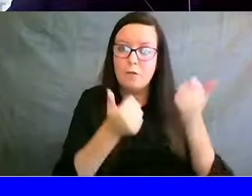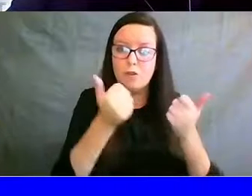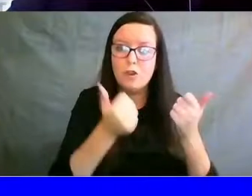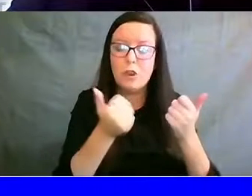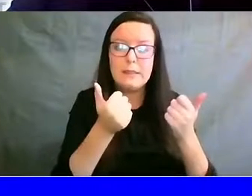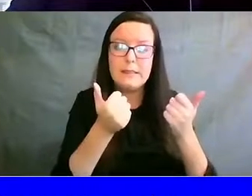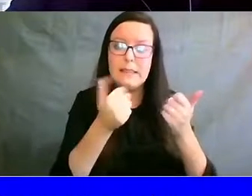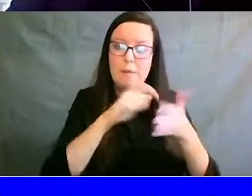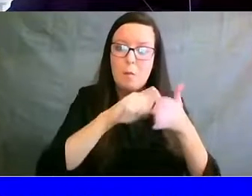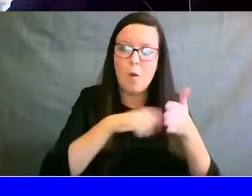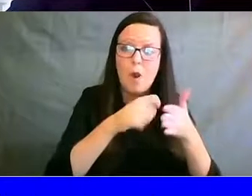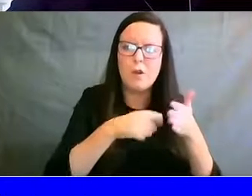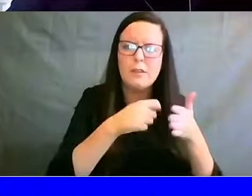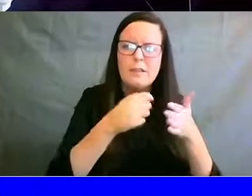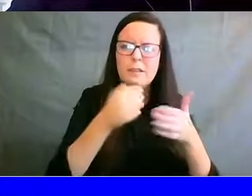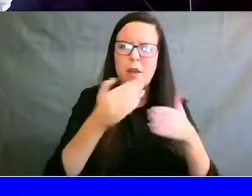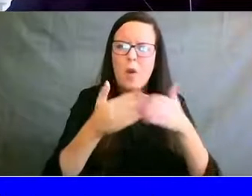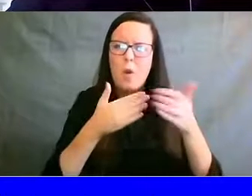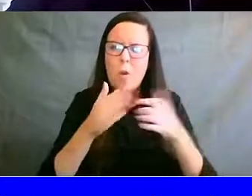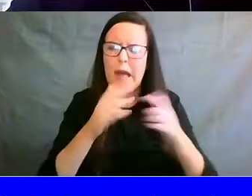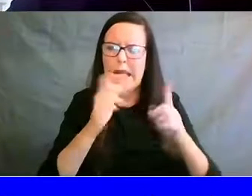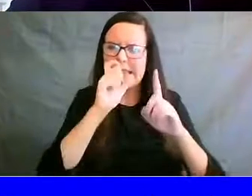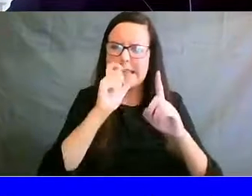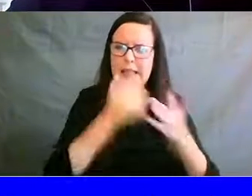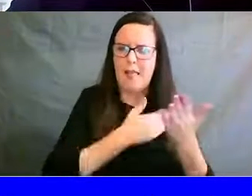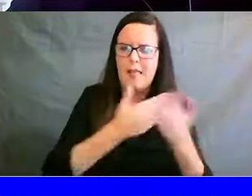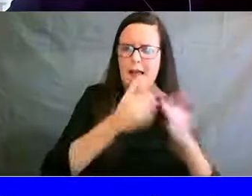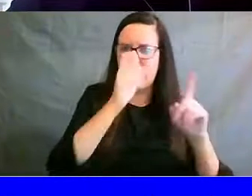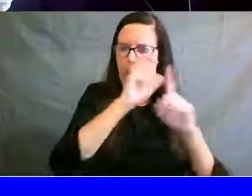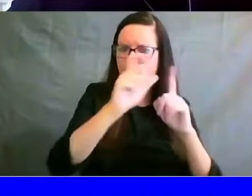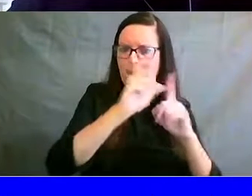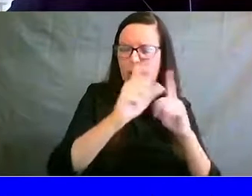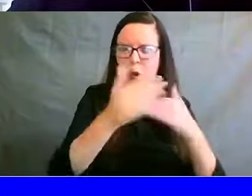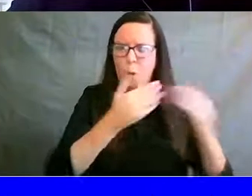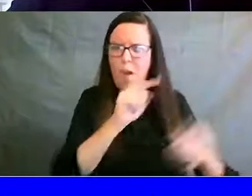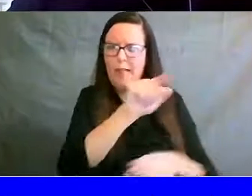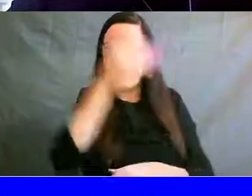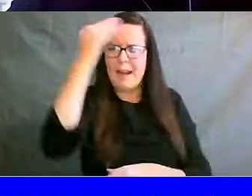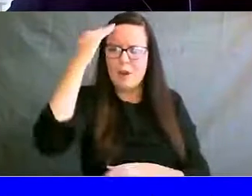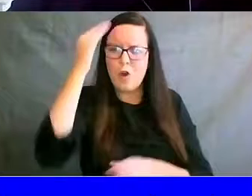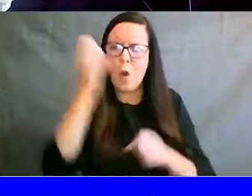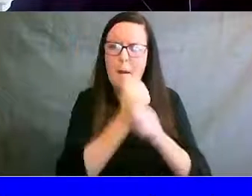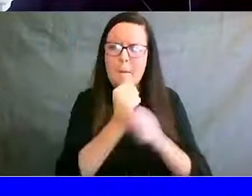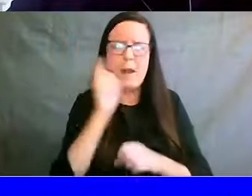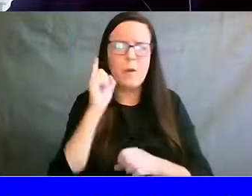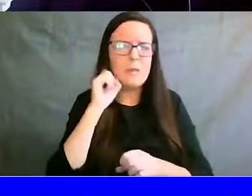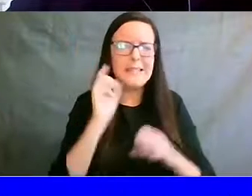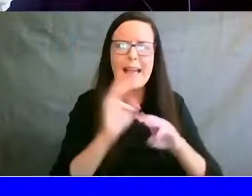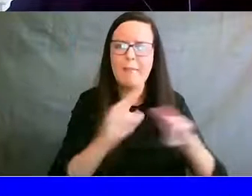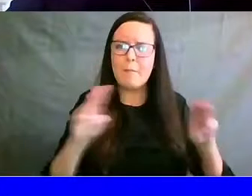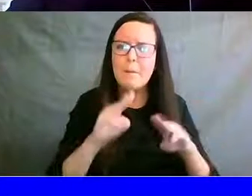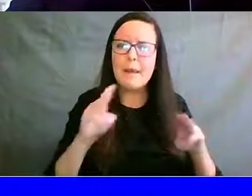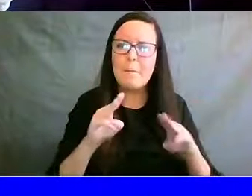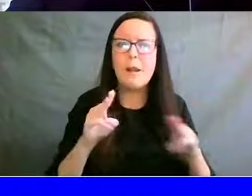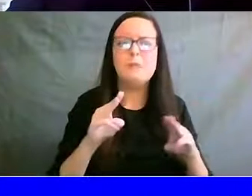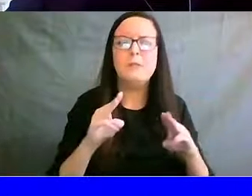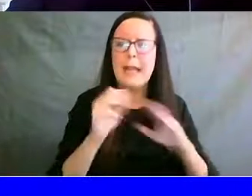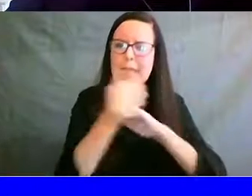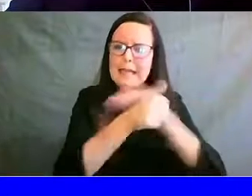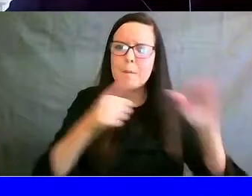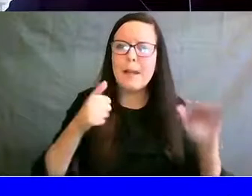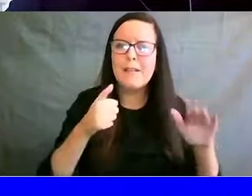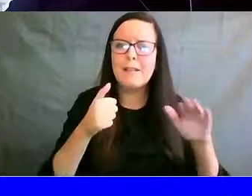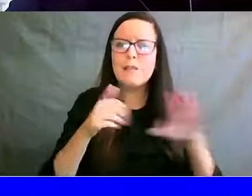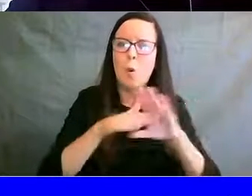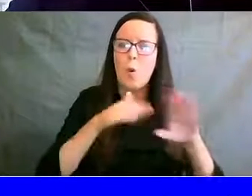professionals already knew about deaf people's engagements and experiences with the legal system. What levels